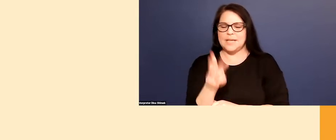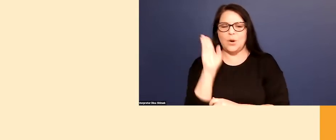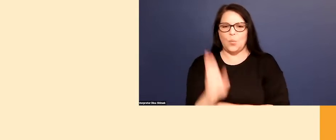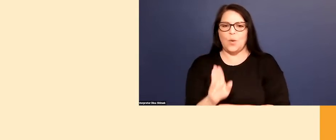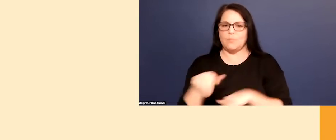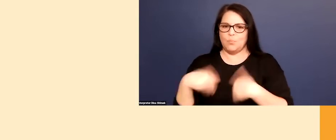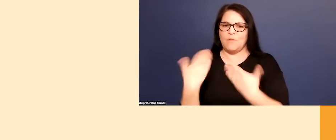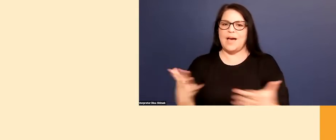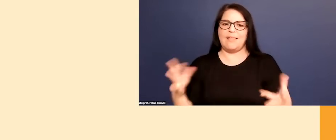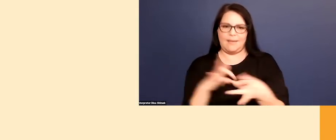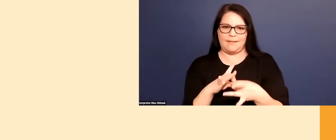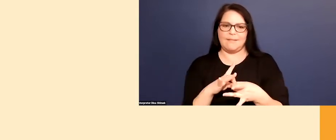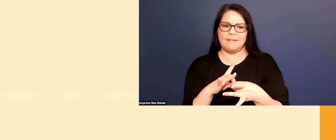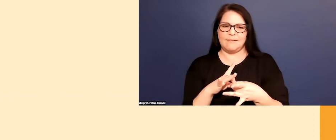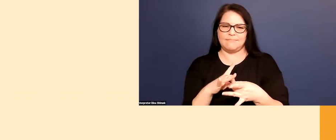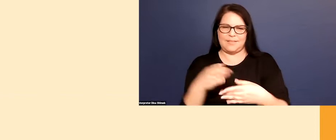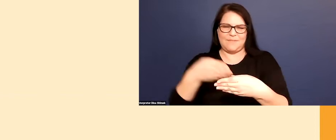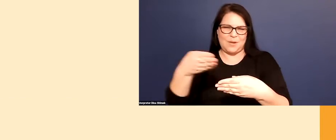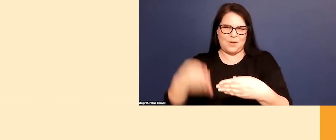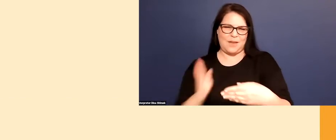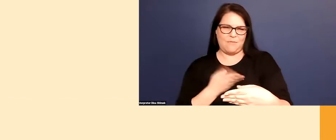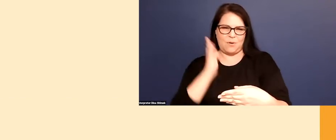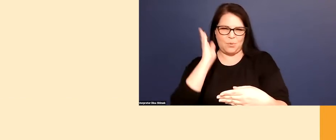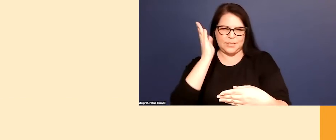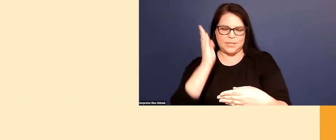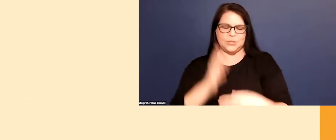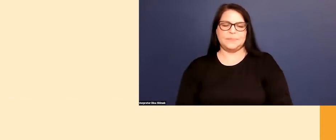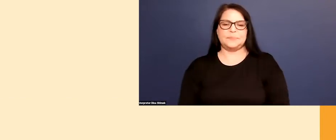link at the end of the presentation.